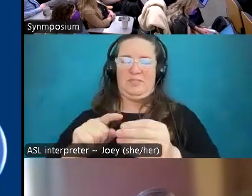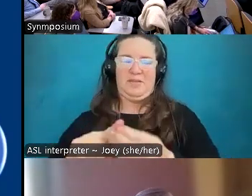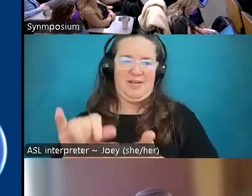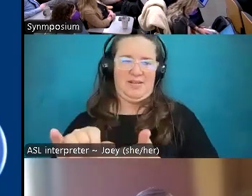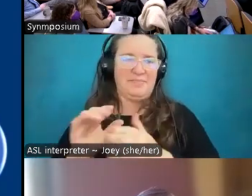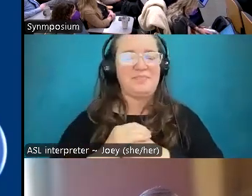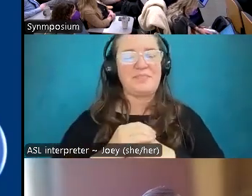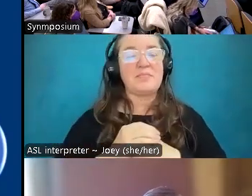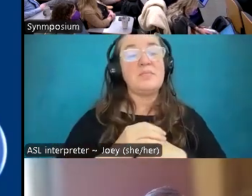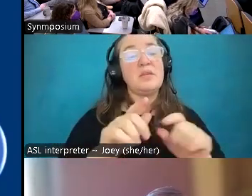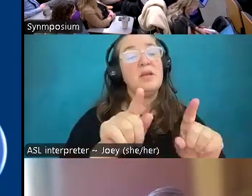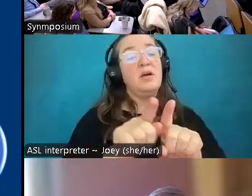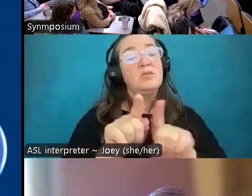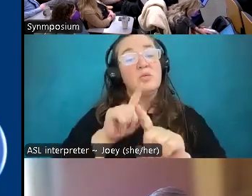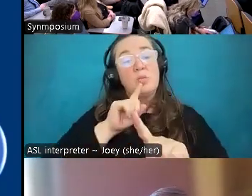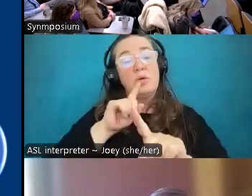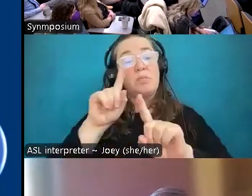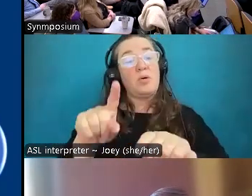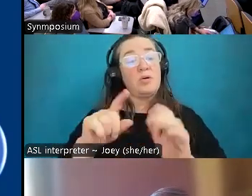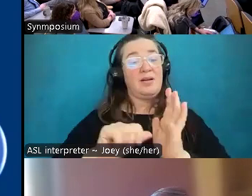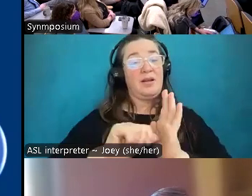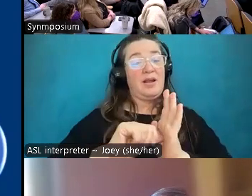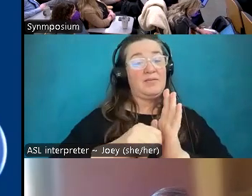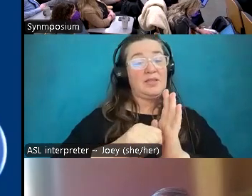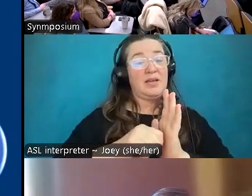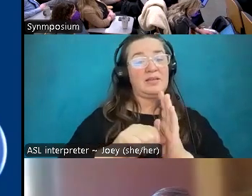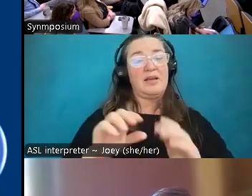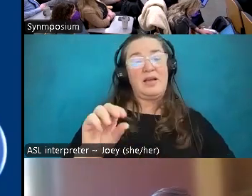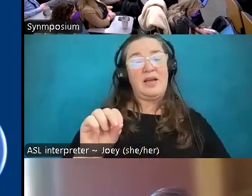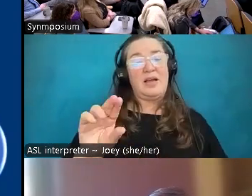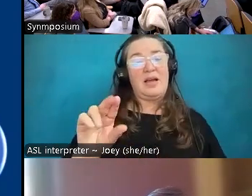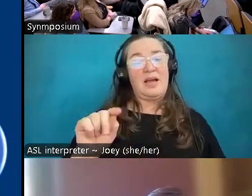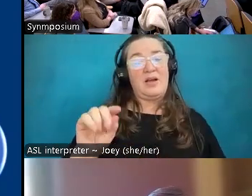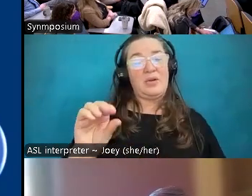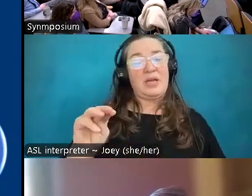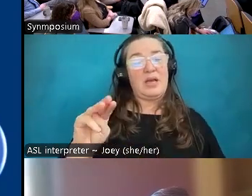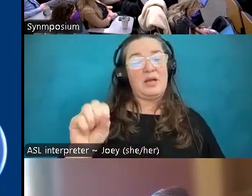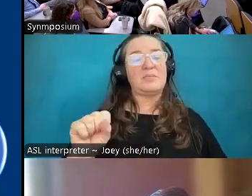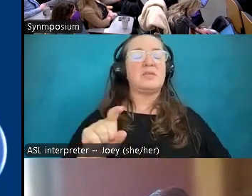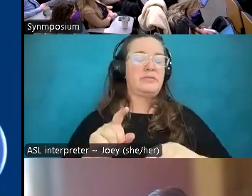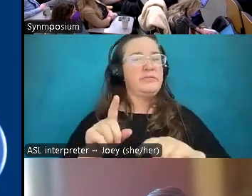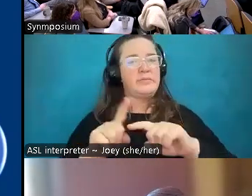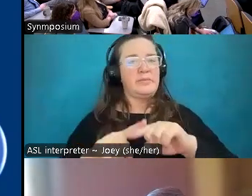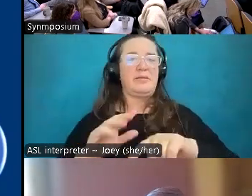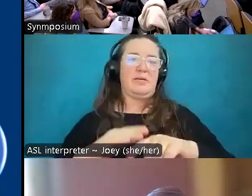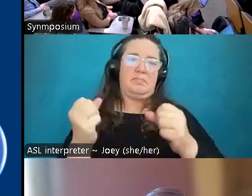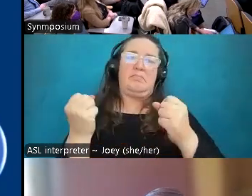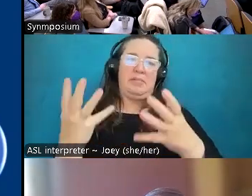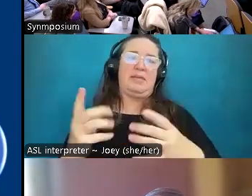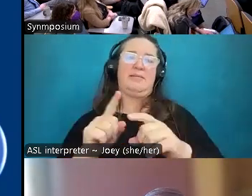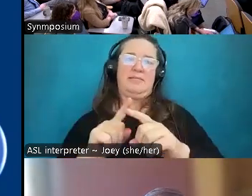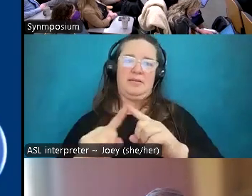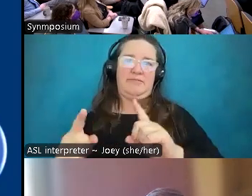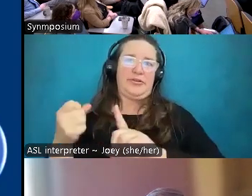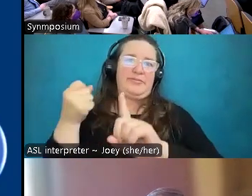The report also emphasized that the outcomes of infection were noted to be influenced by multiple factors, such as the